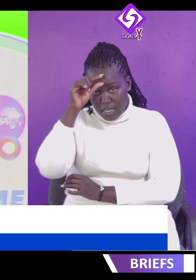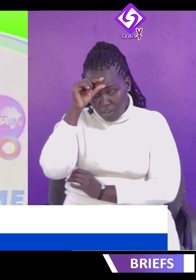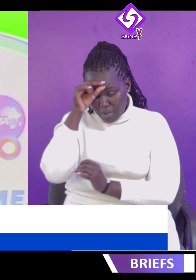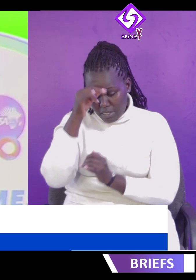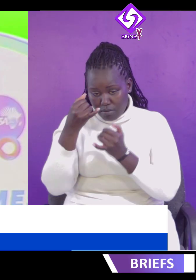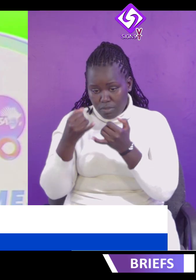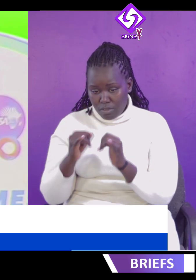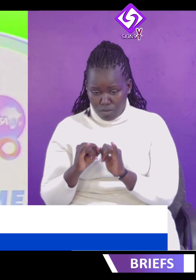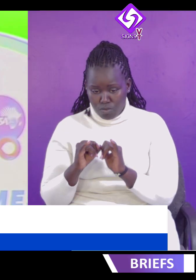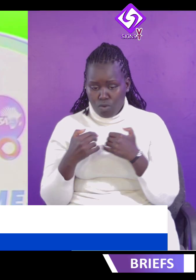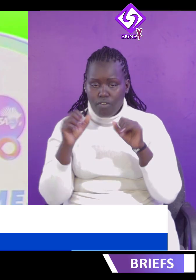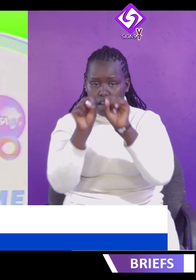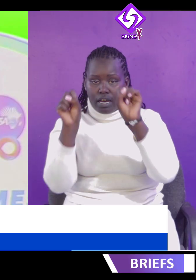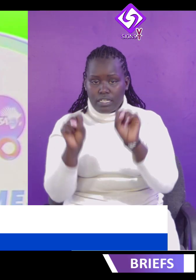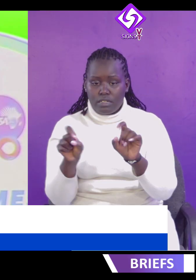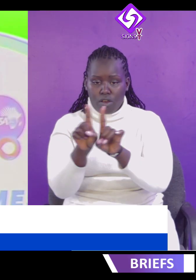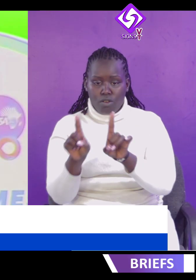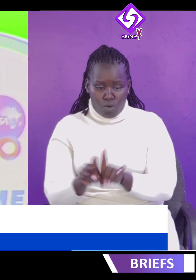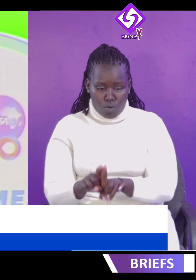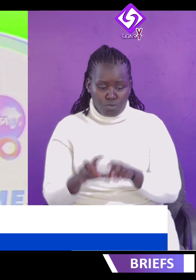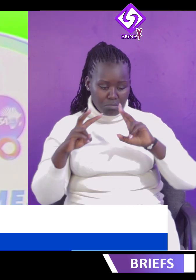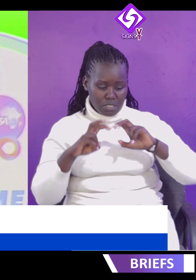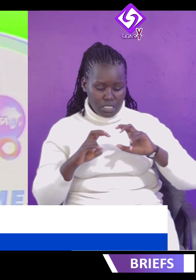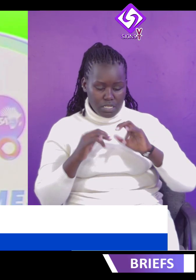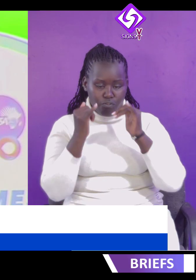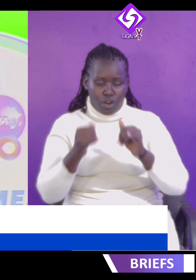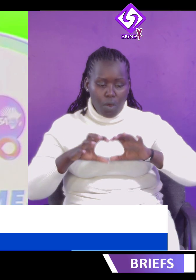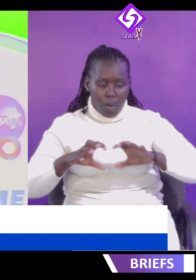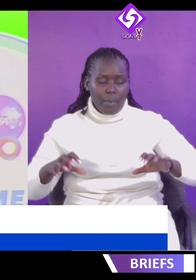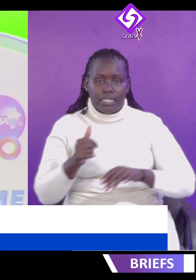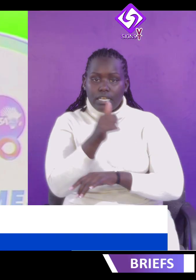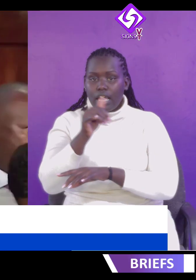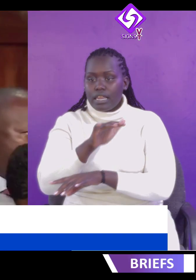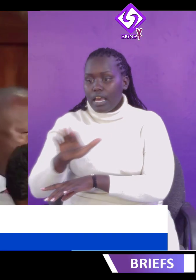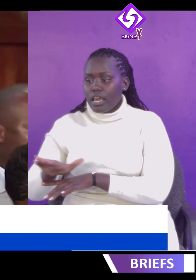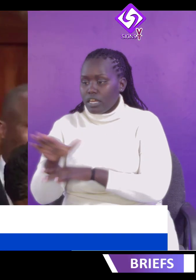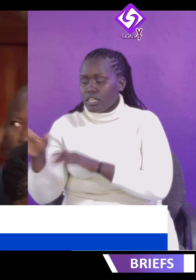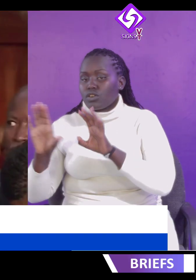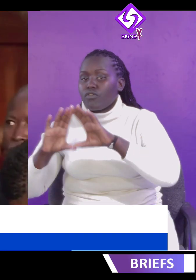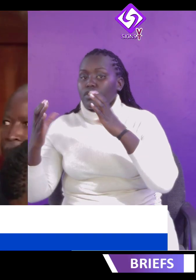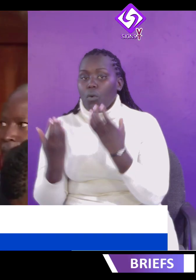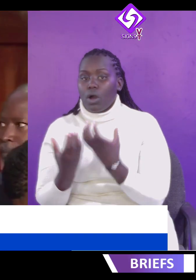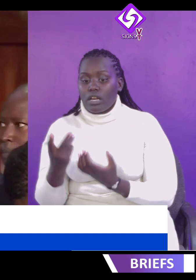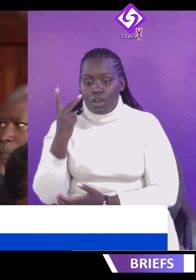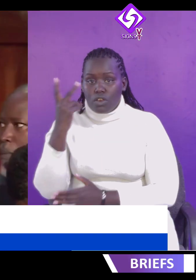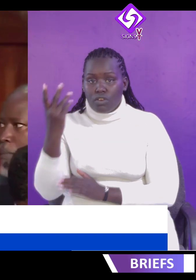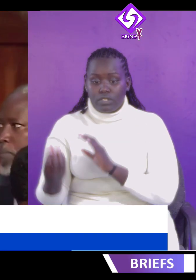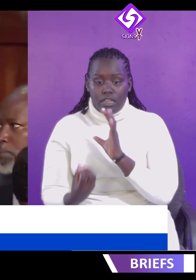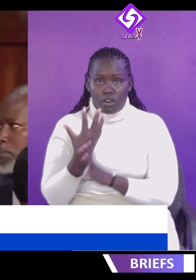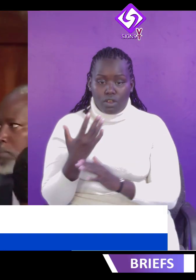compliance systems as well as seeking out new markets in other areas of the world. You have seen the growth in avocado,